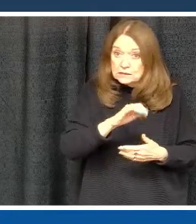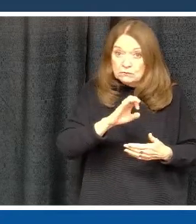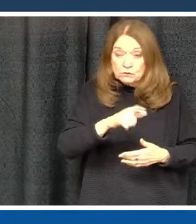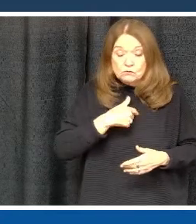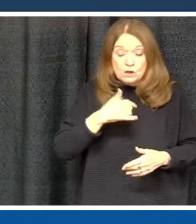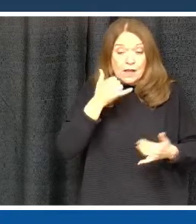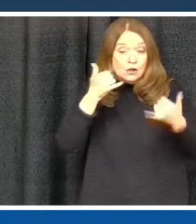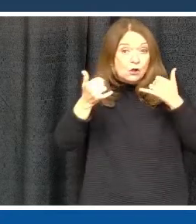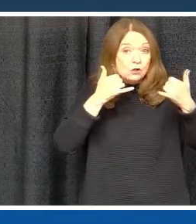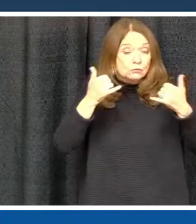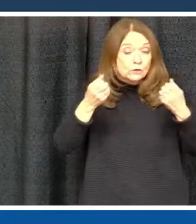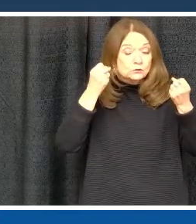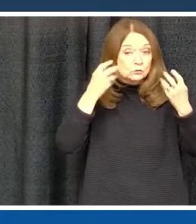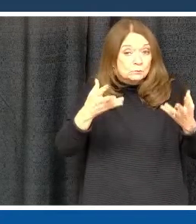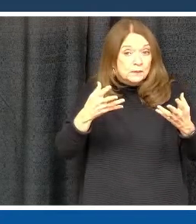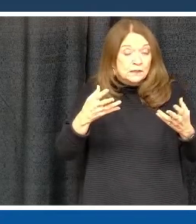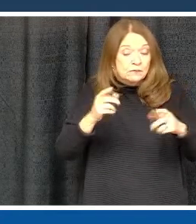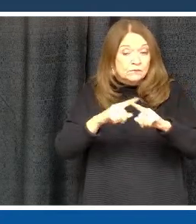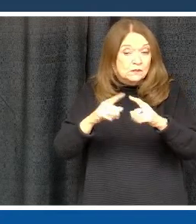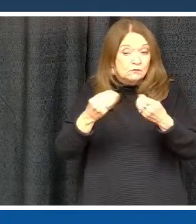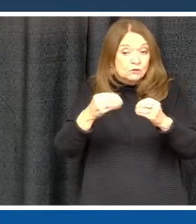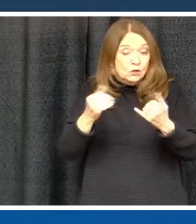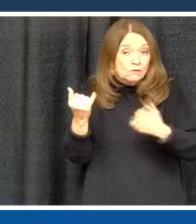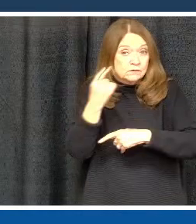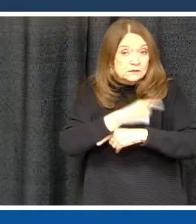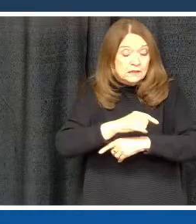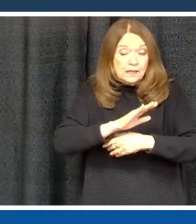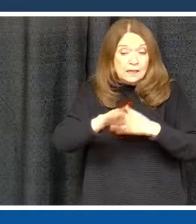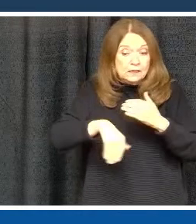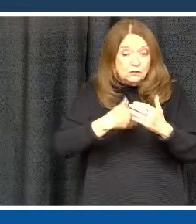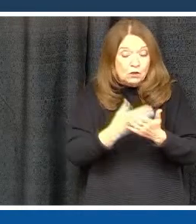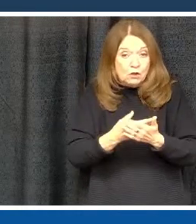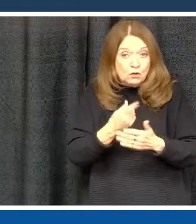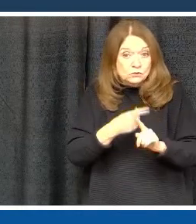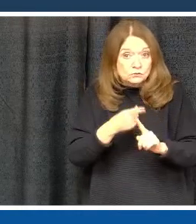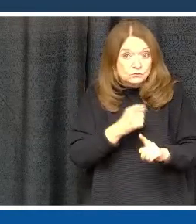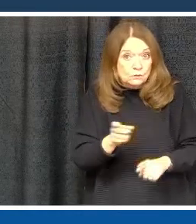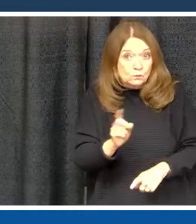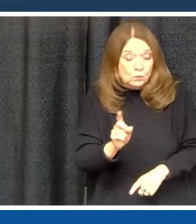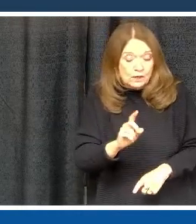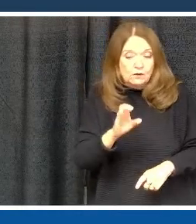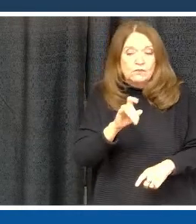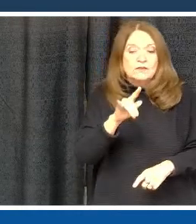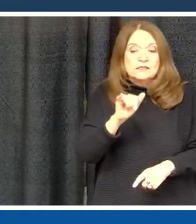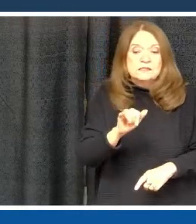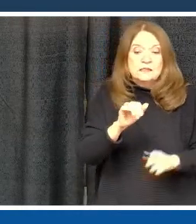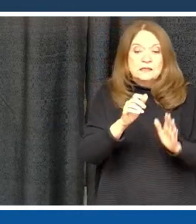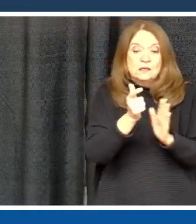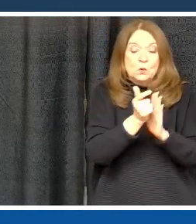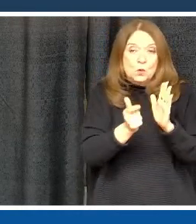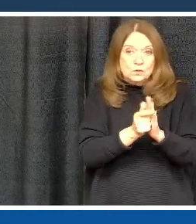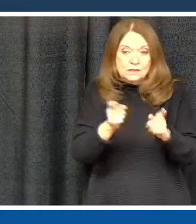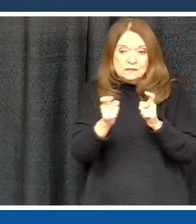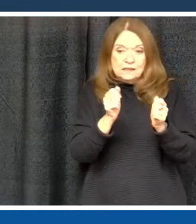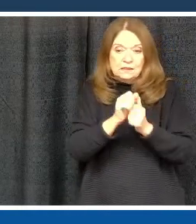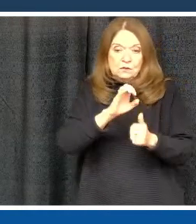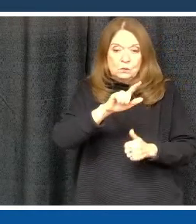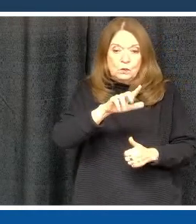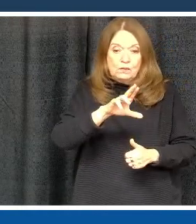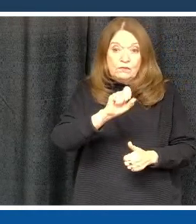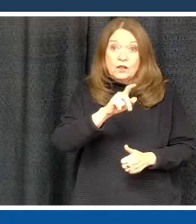around to many of the offices today, and it all stems from the city ordinance dealing with cluster